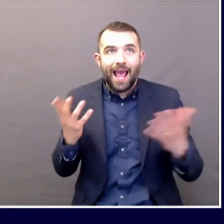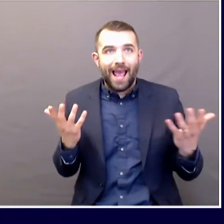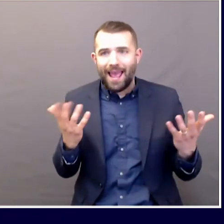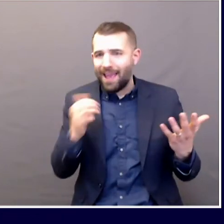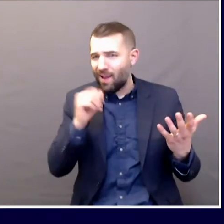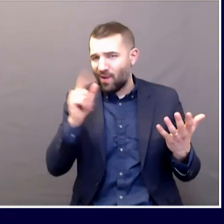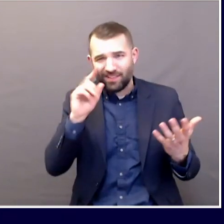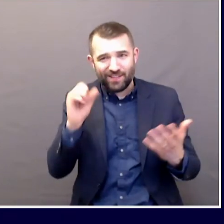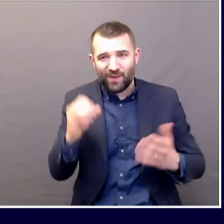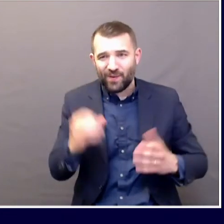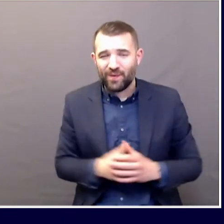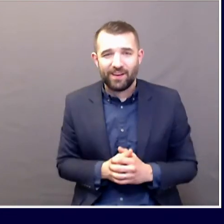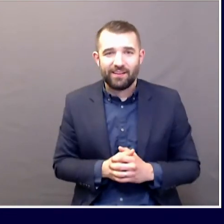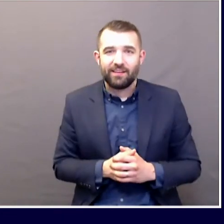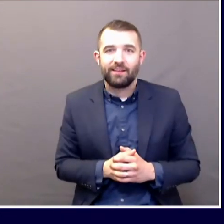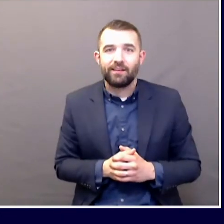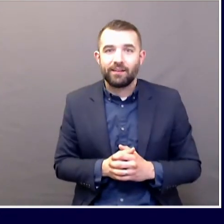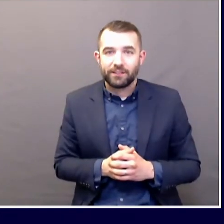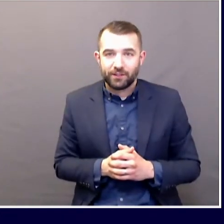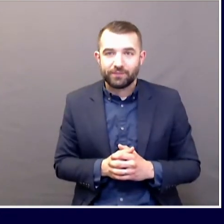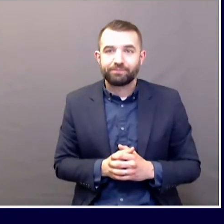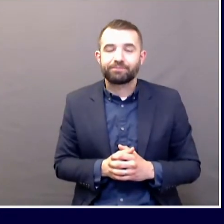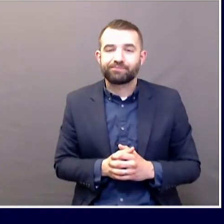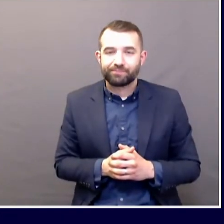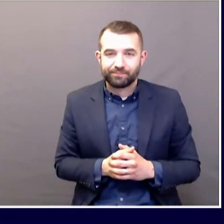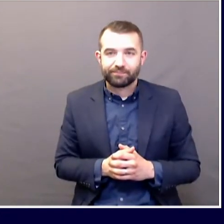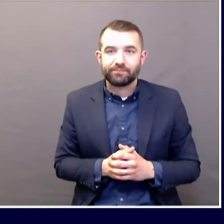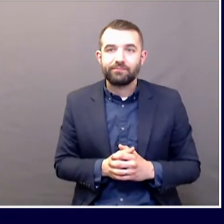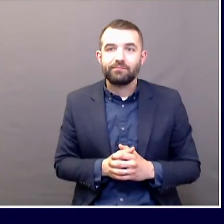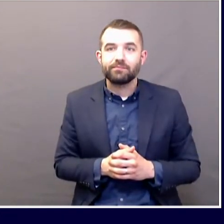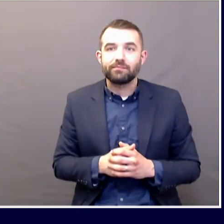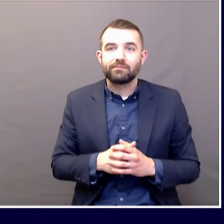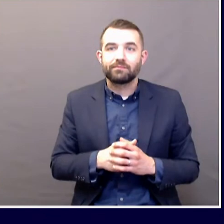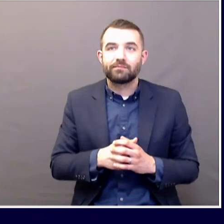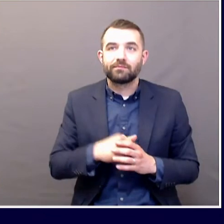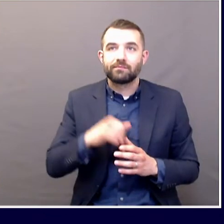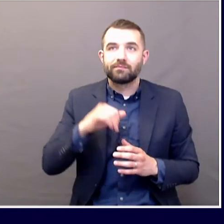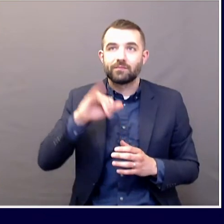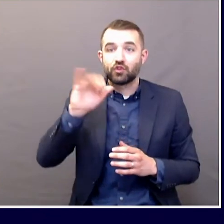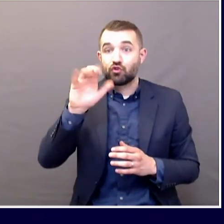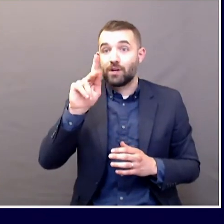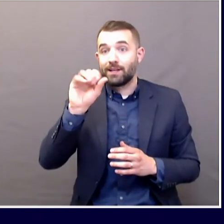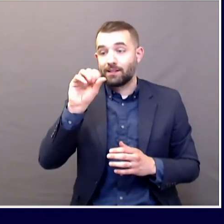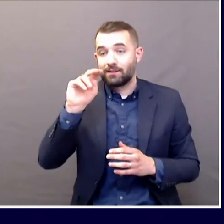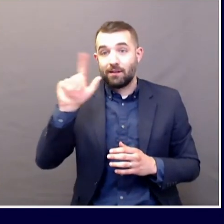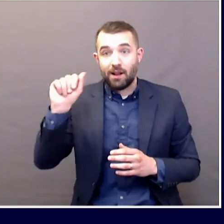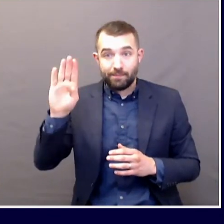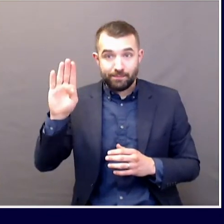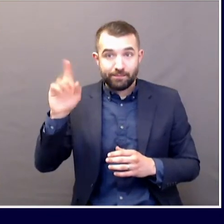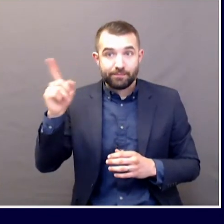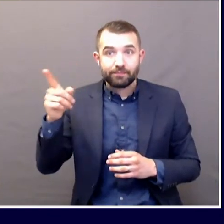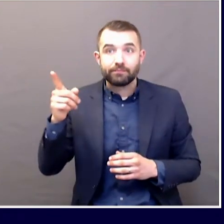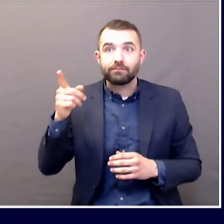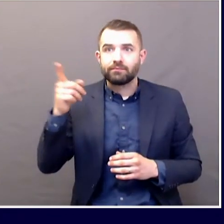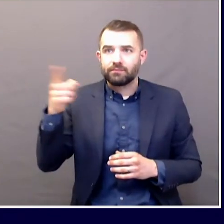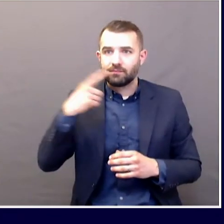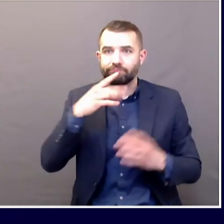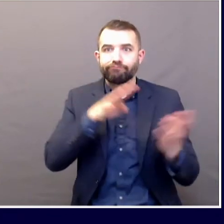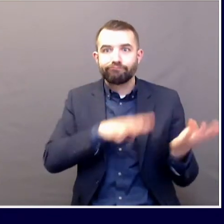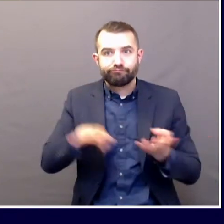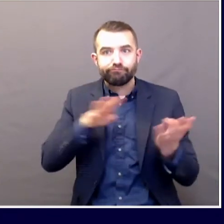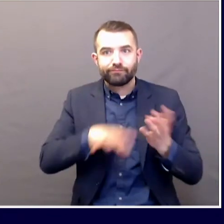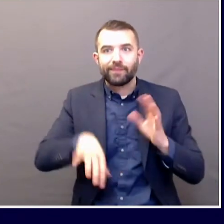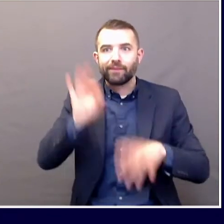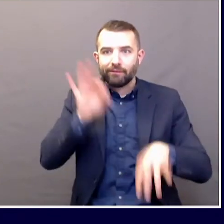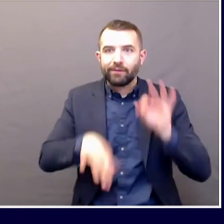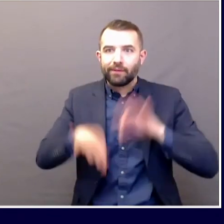Okay. Is the Jackson lab monitoring for all of the variants, including the one that's in the news today a lot